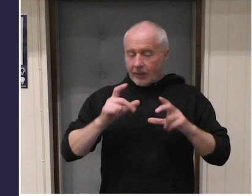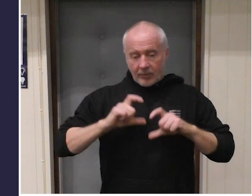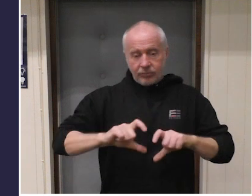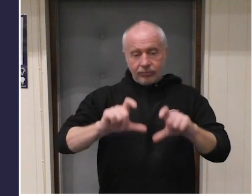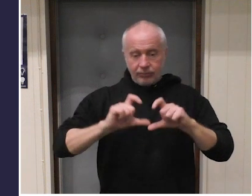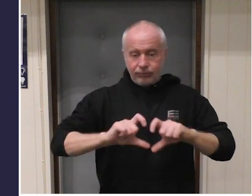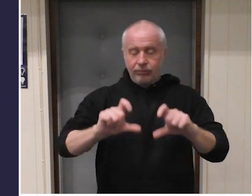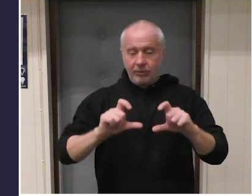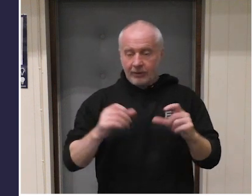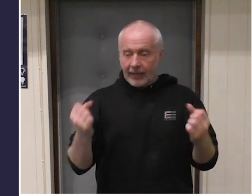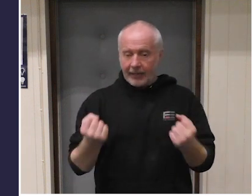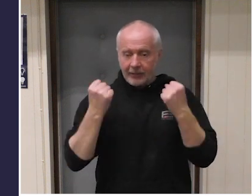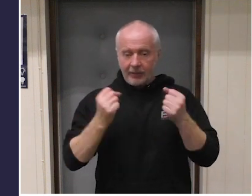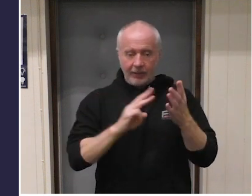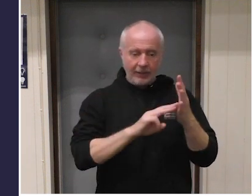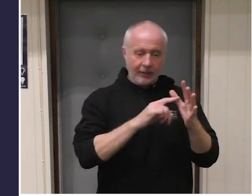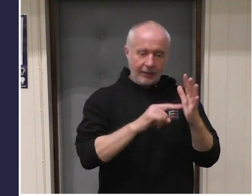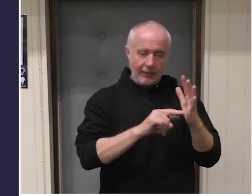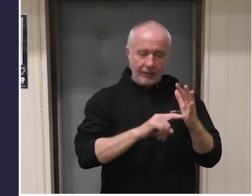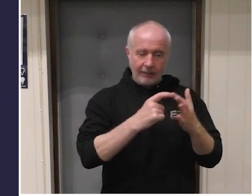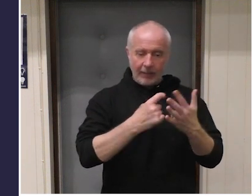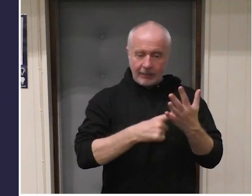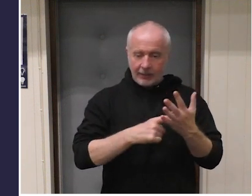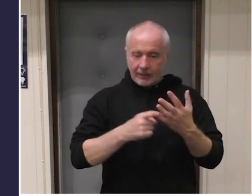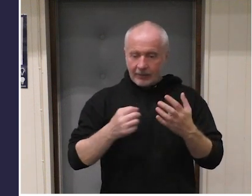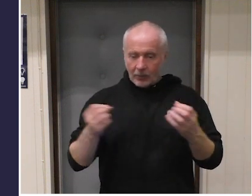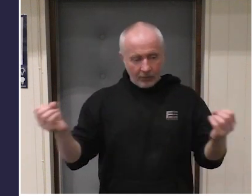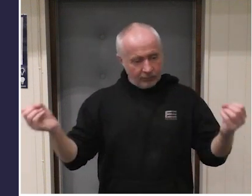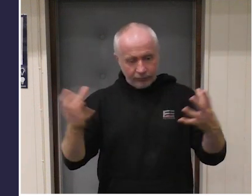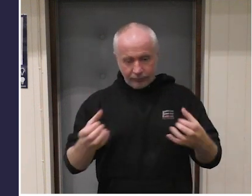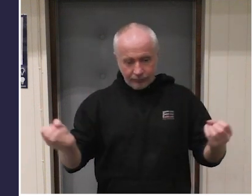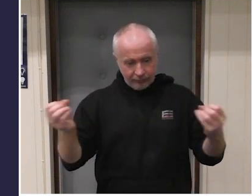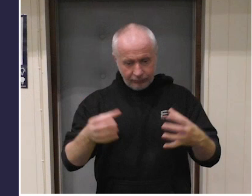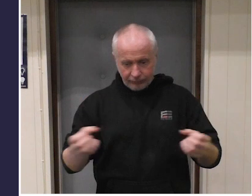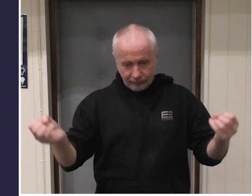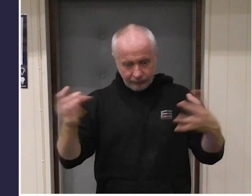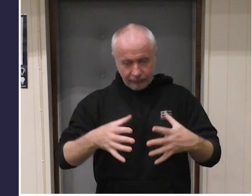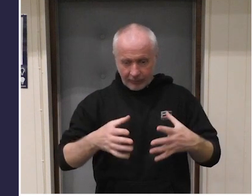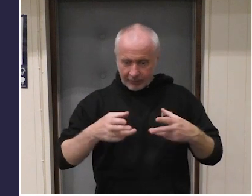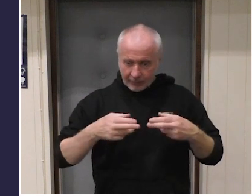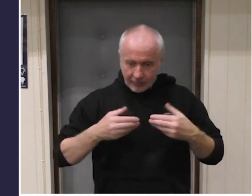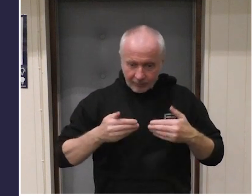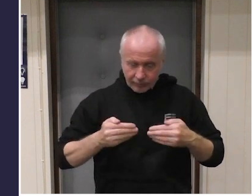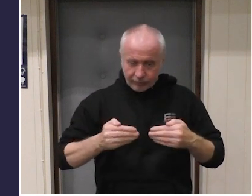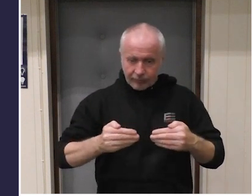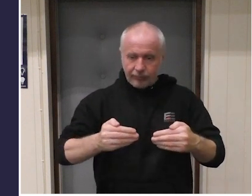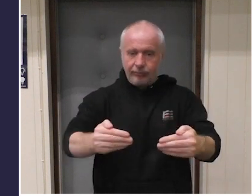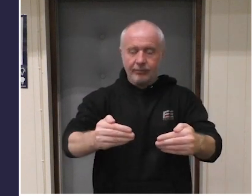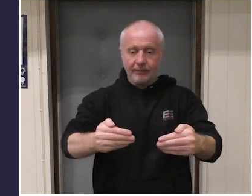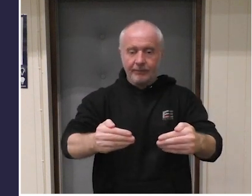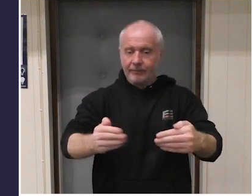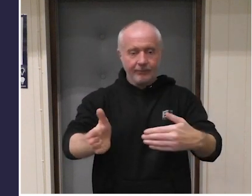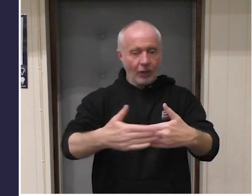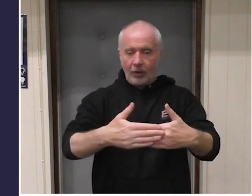of energy and matter, yep, into the system, and it's being driven, as opposed to being closed. So in